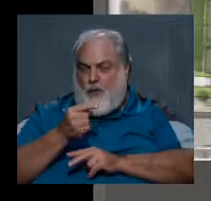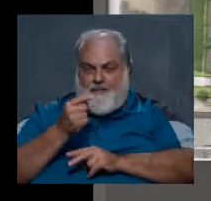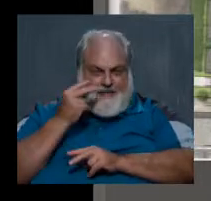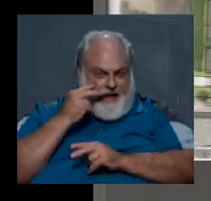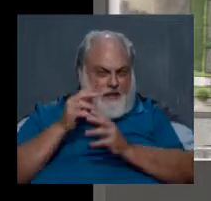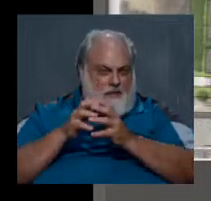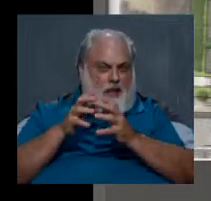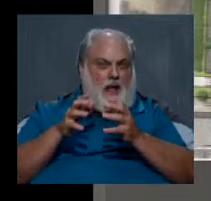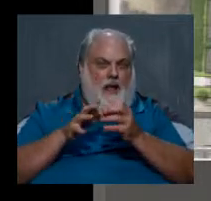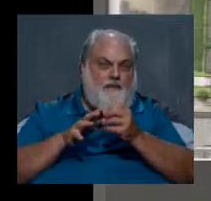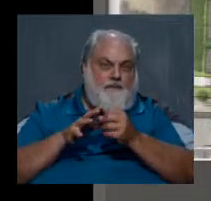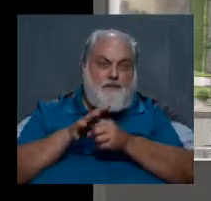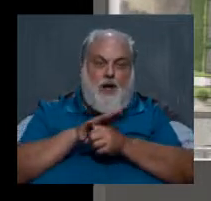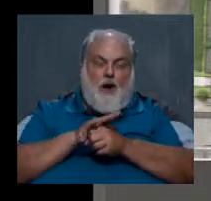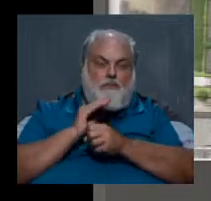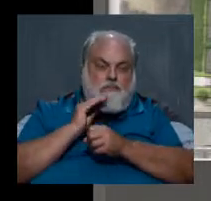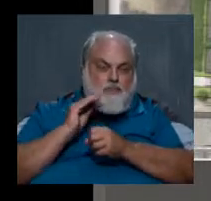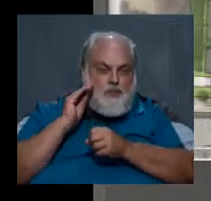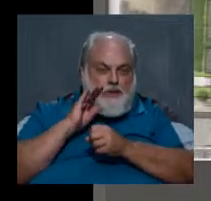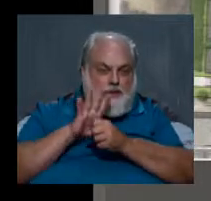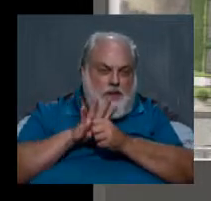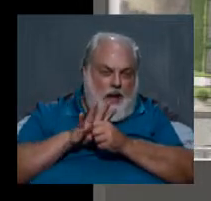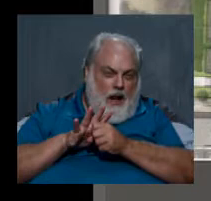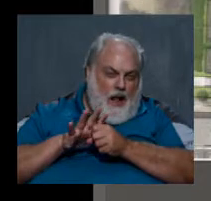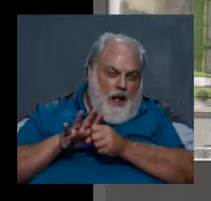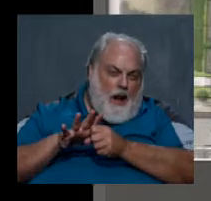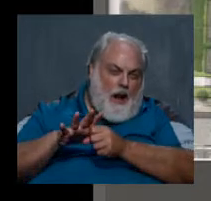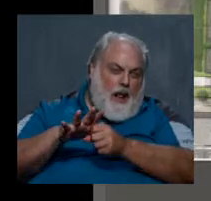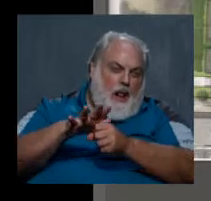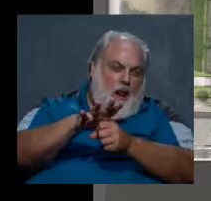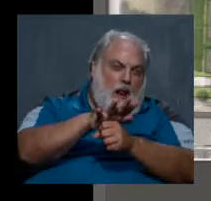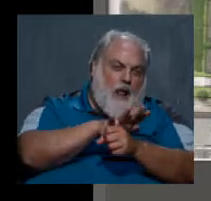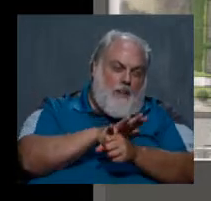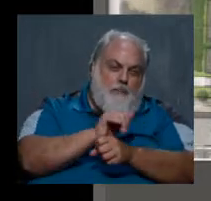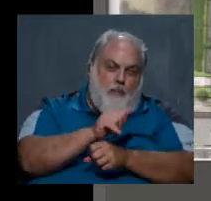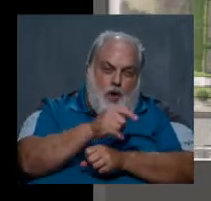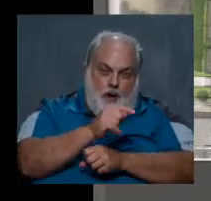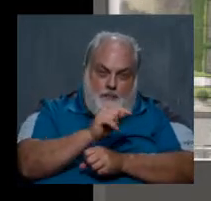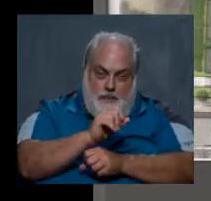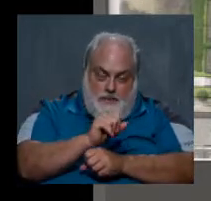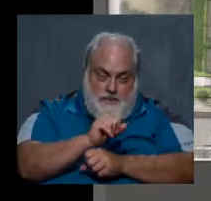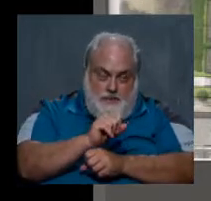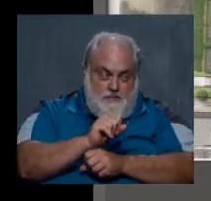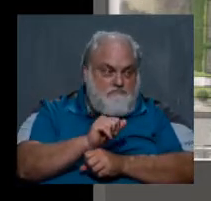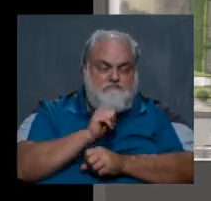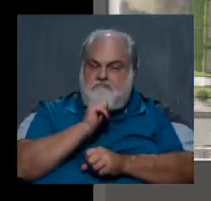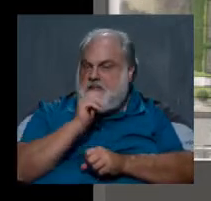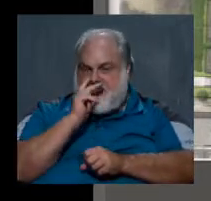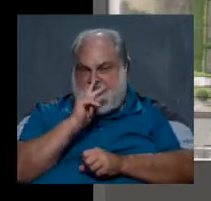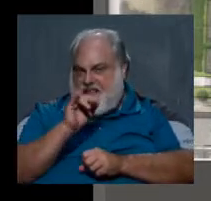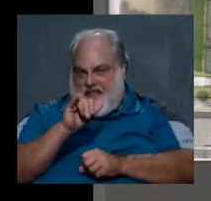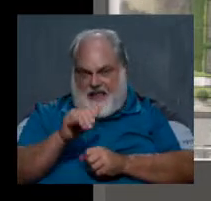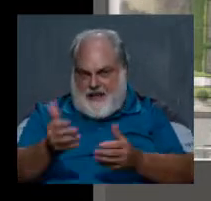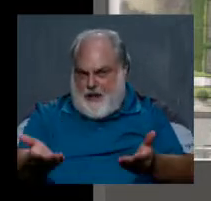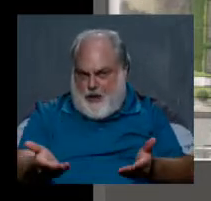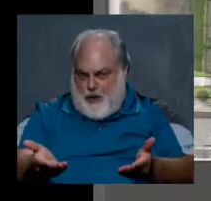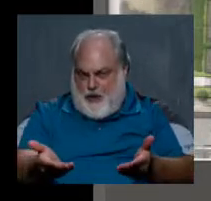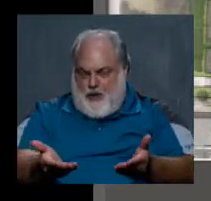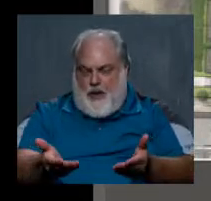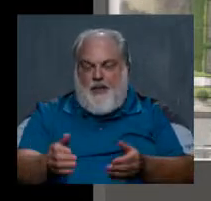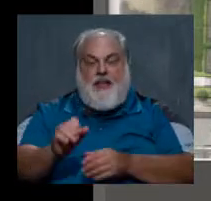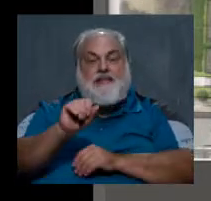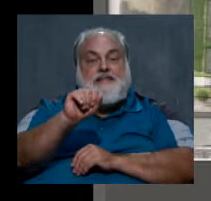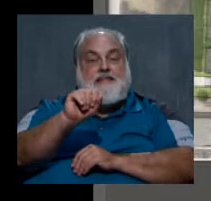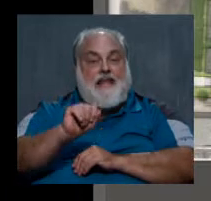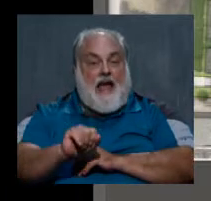there is an entire residential area surrounding the multifamily project. We don't see that here. On the south side,